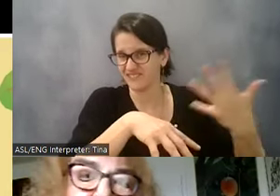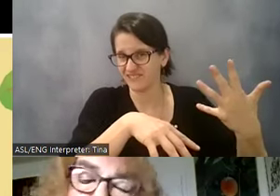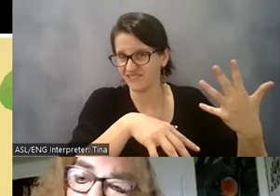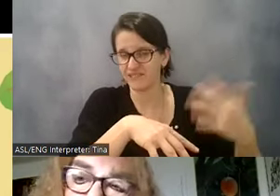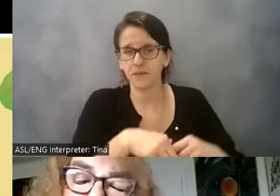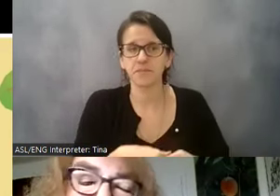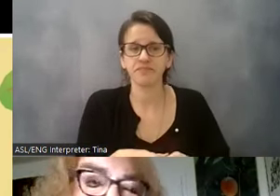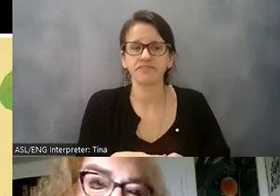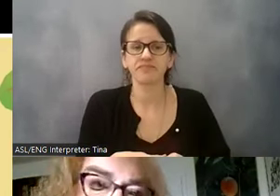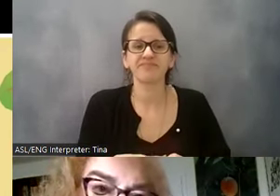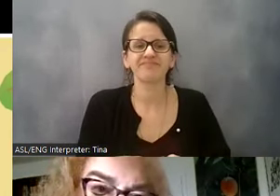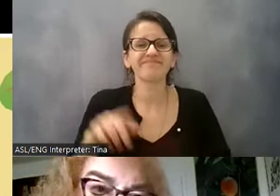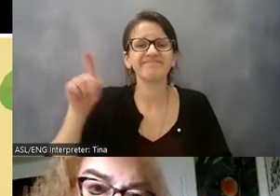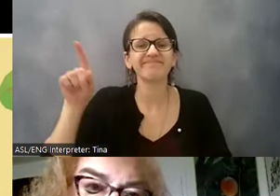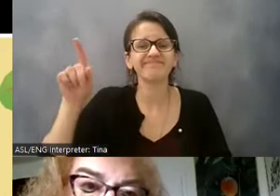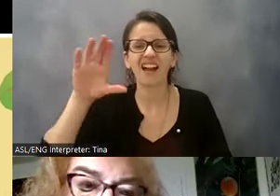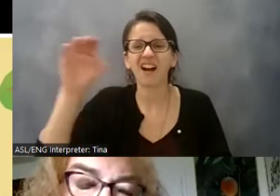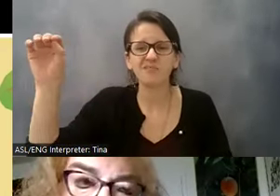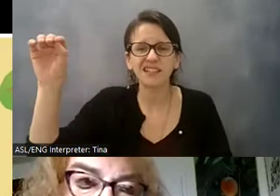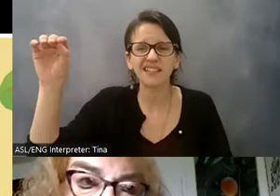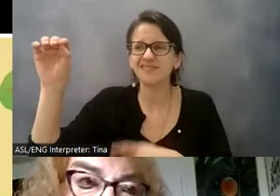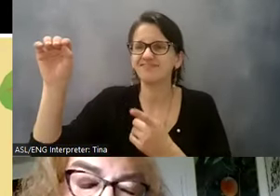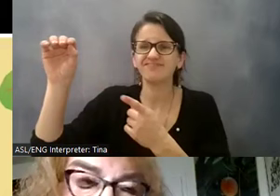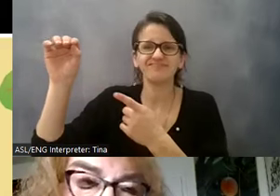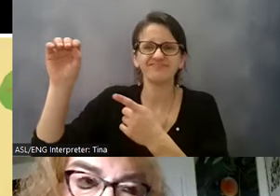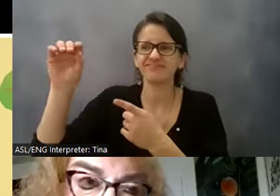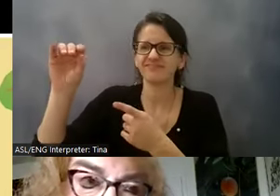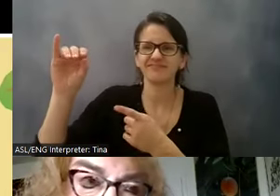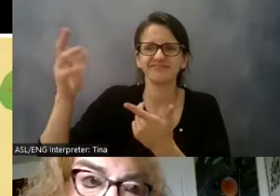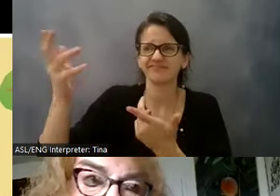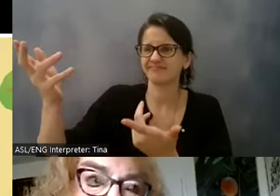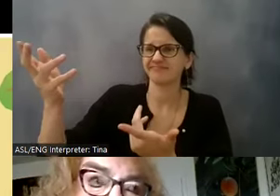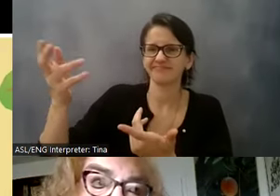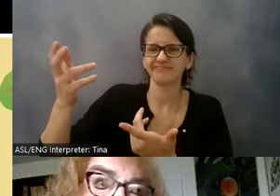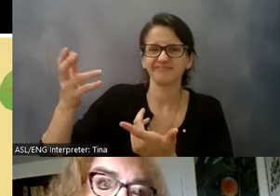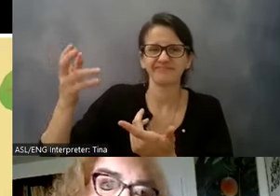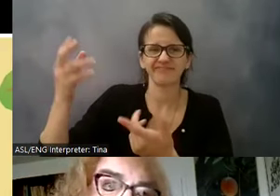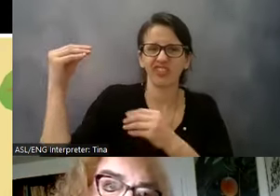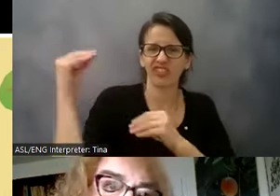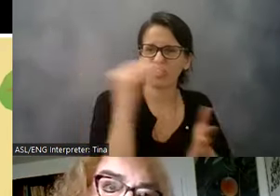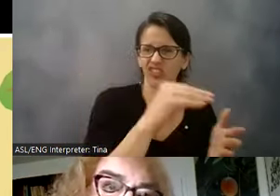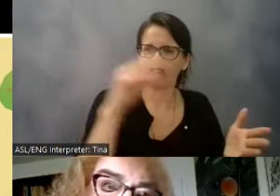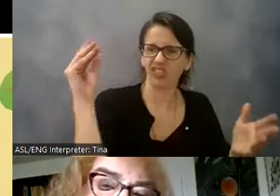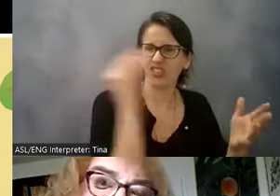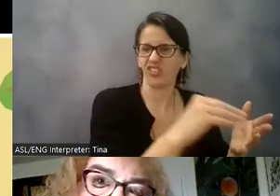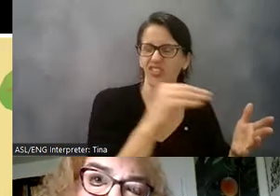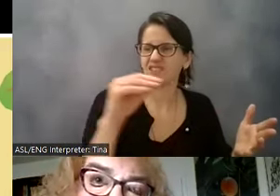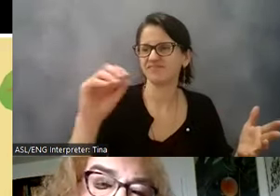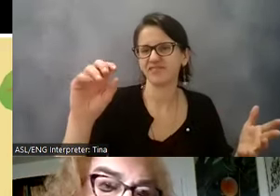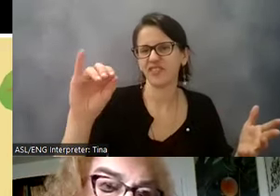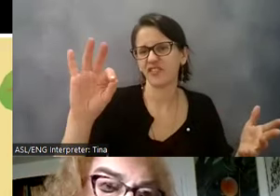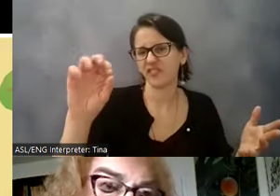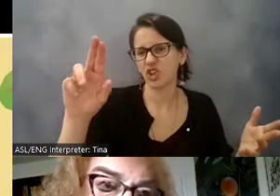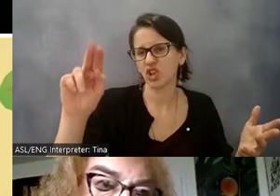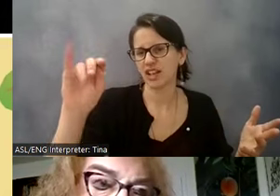industrial inputs. There's no need. There's no benefit from synthetic fertilizer, not